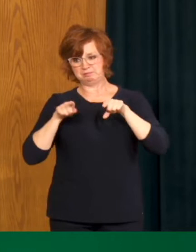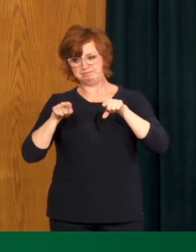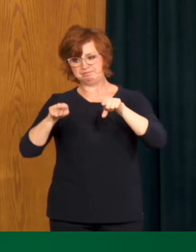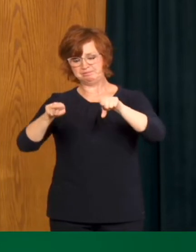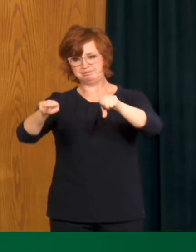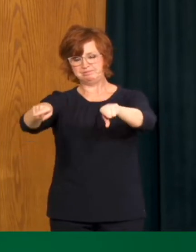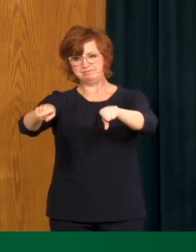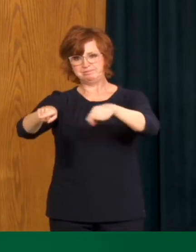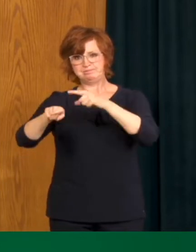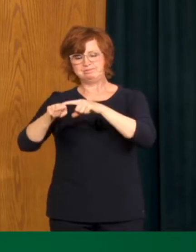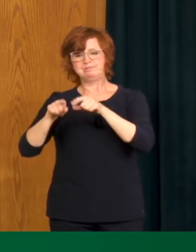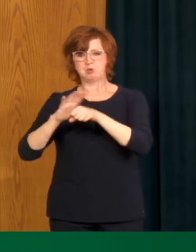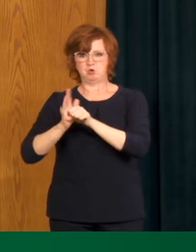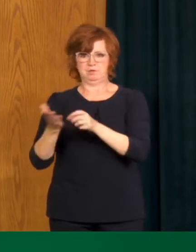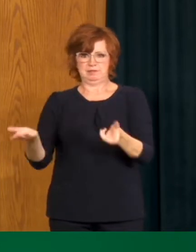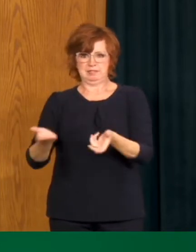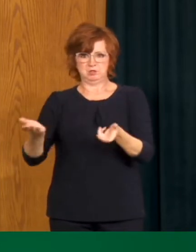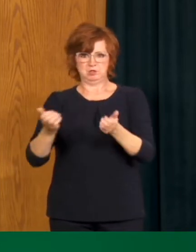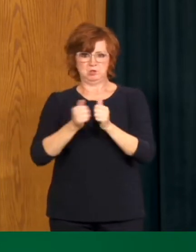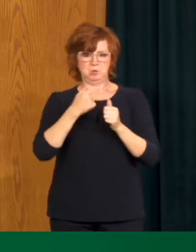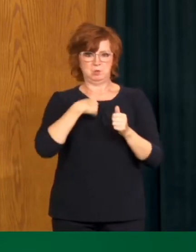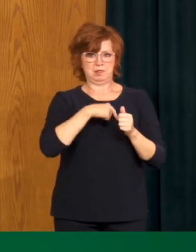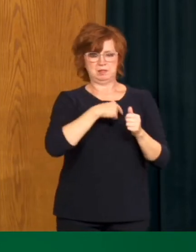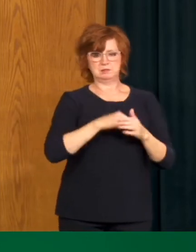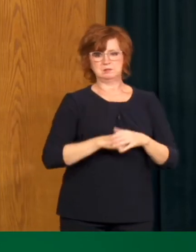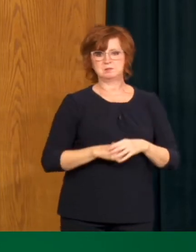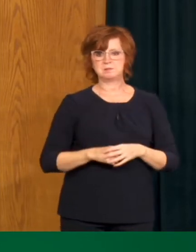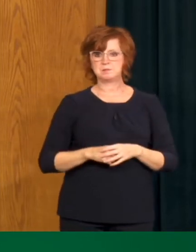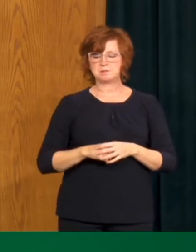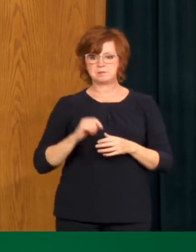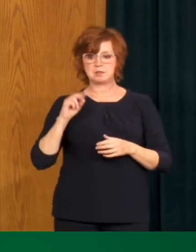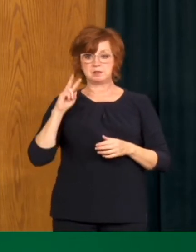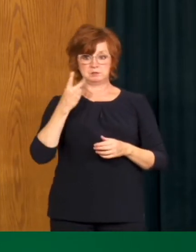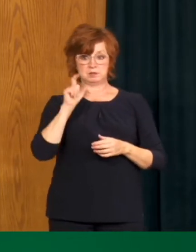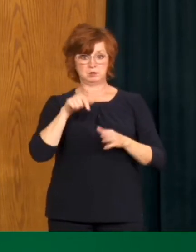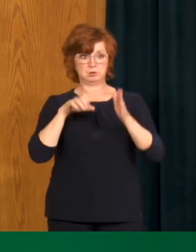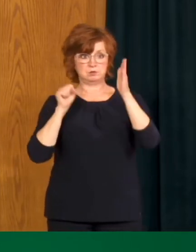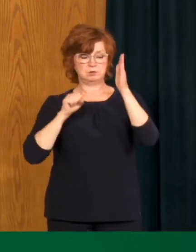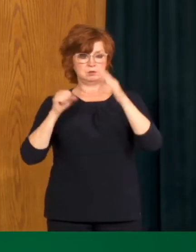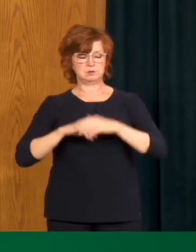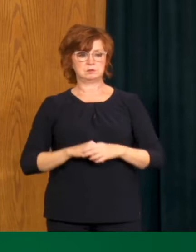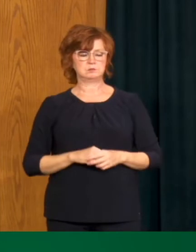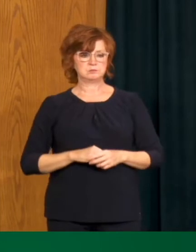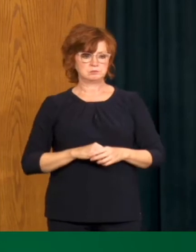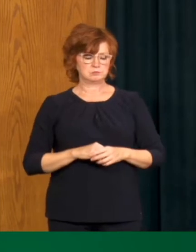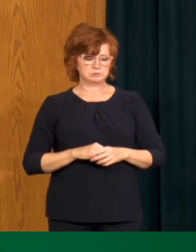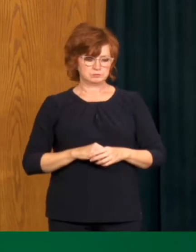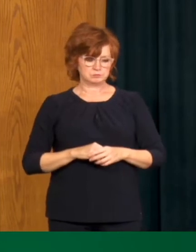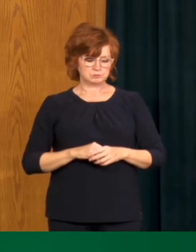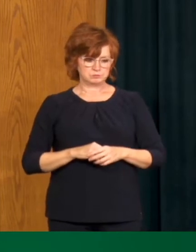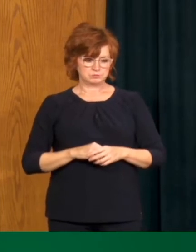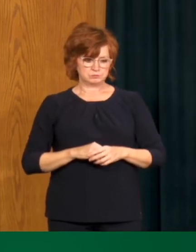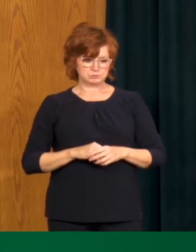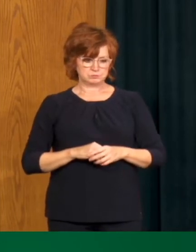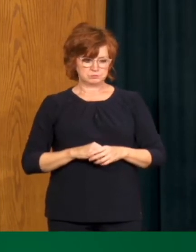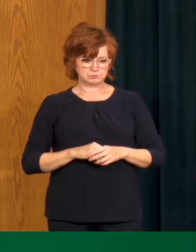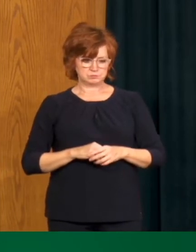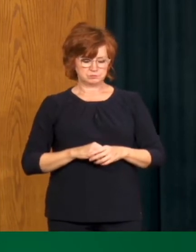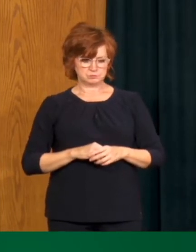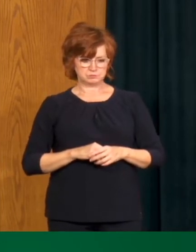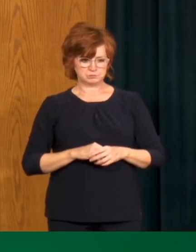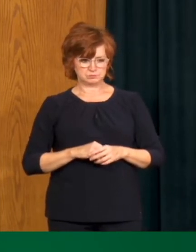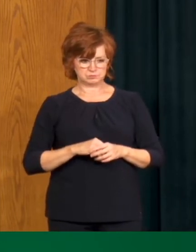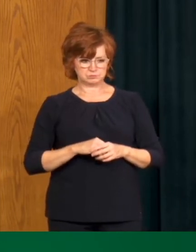Britton? Yeah, obviously with the travel and everything's kind of related, but how big of a concern or how high is the threat level